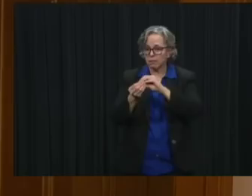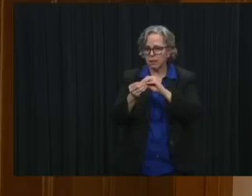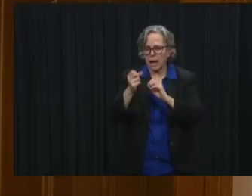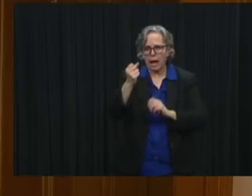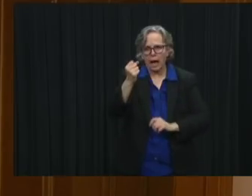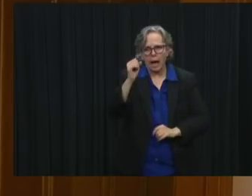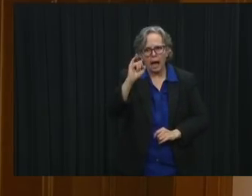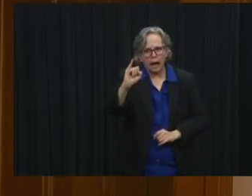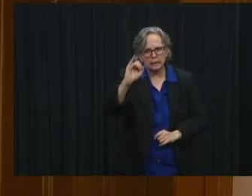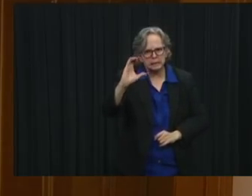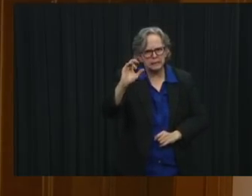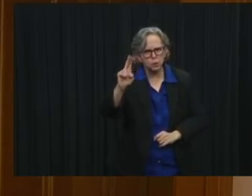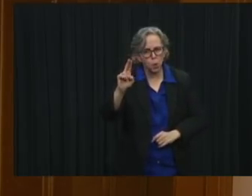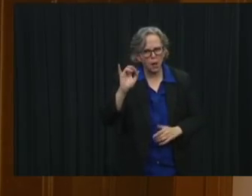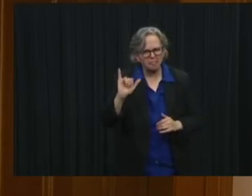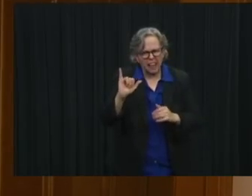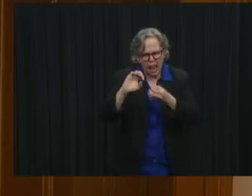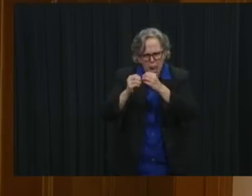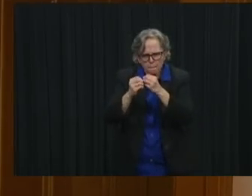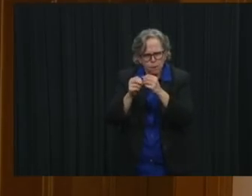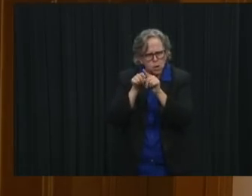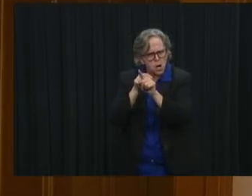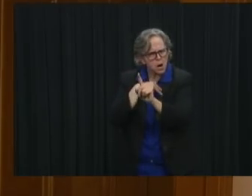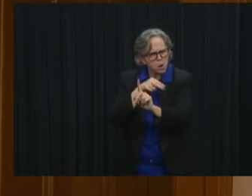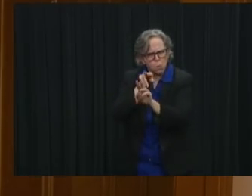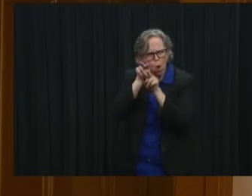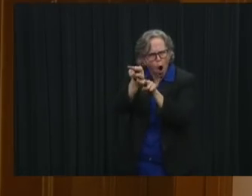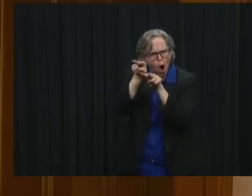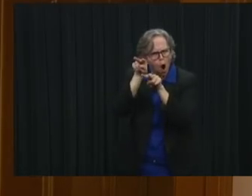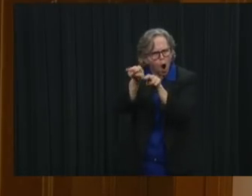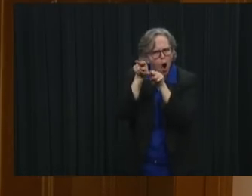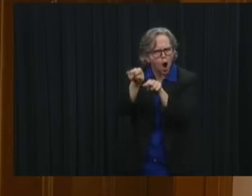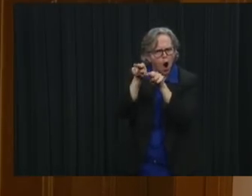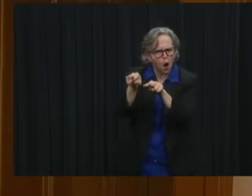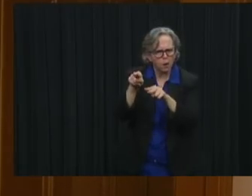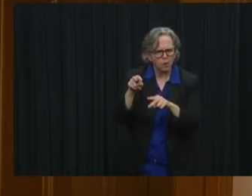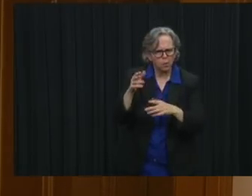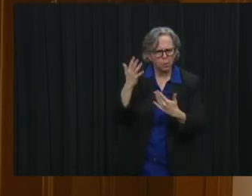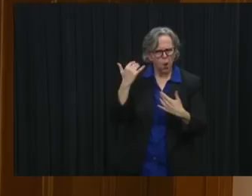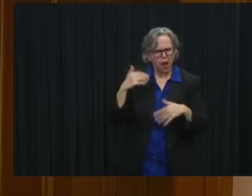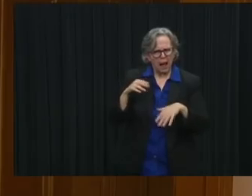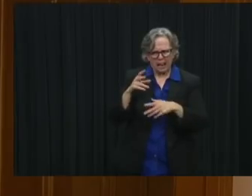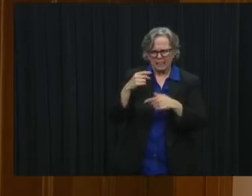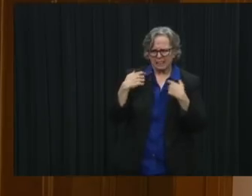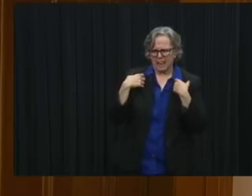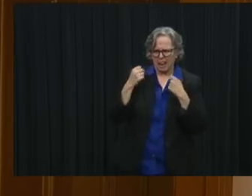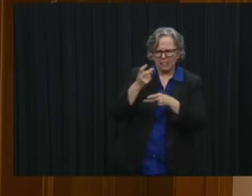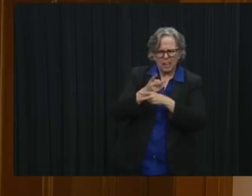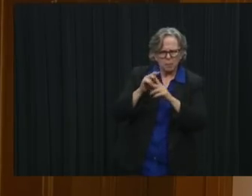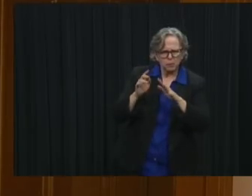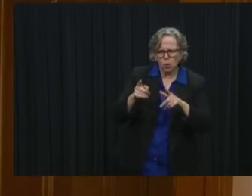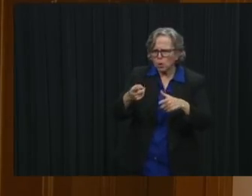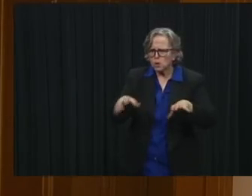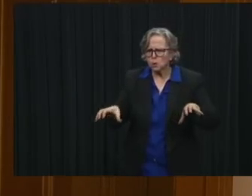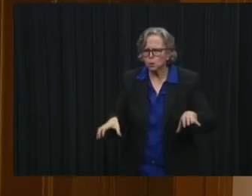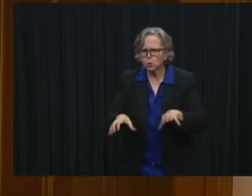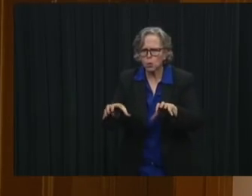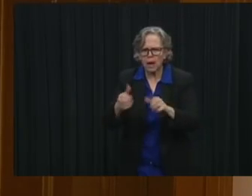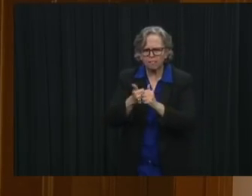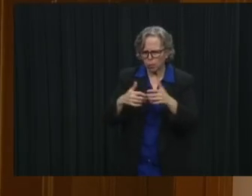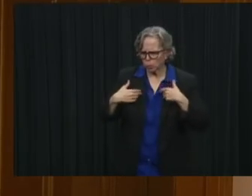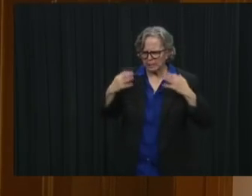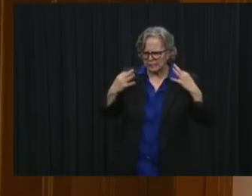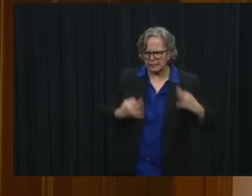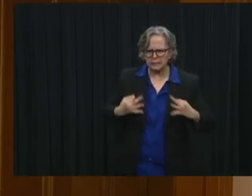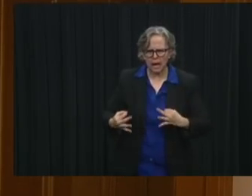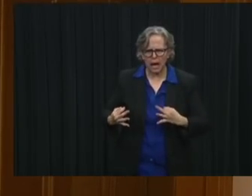come. It's really important because all of this, all the work you're doing, and all of what the actions we're taking are to take the pressure